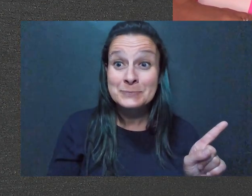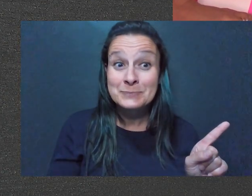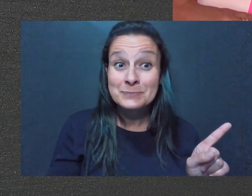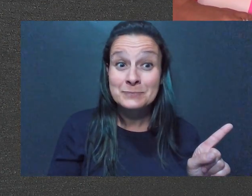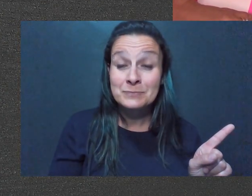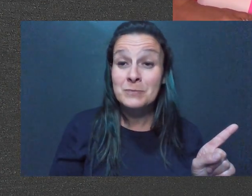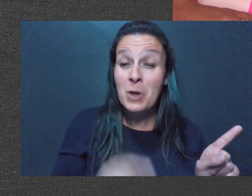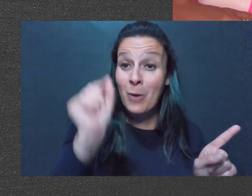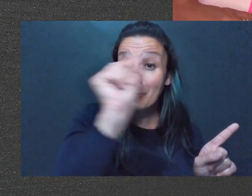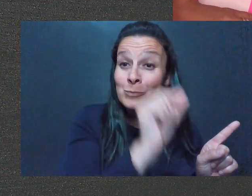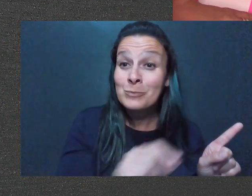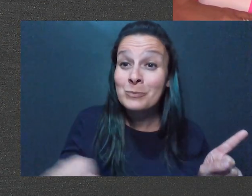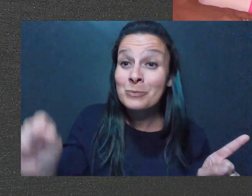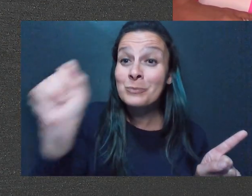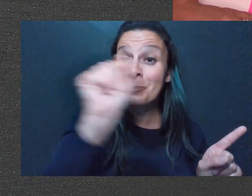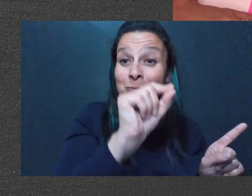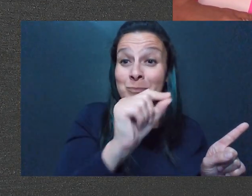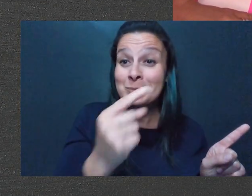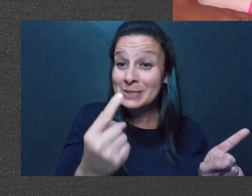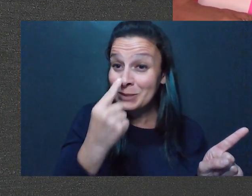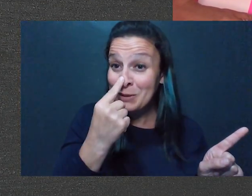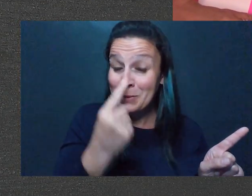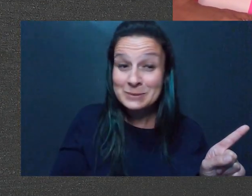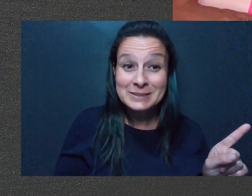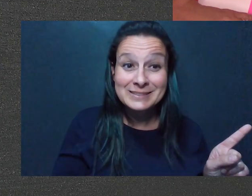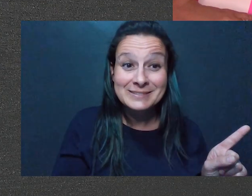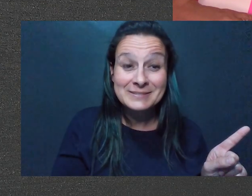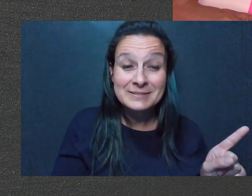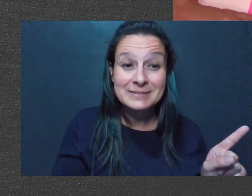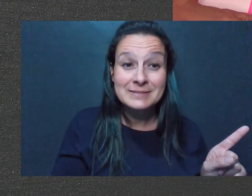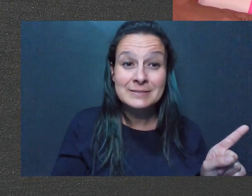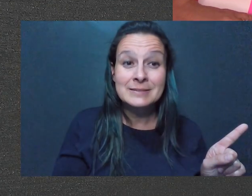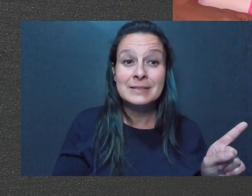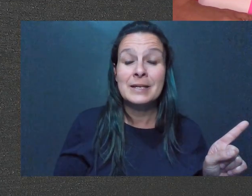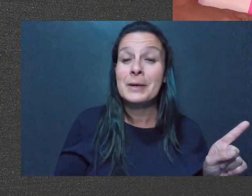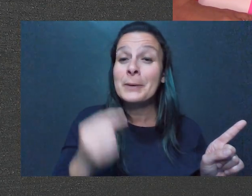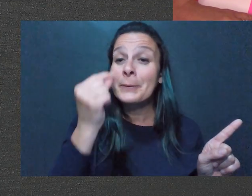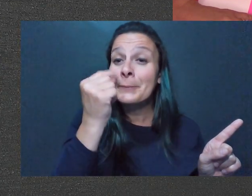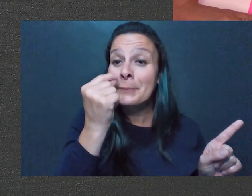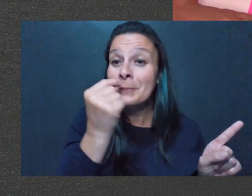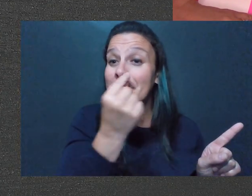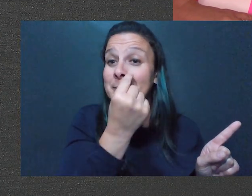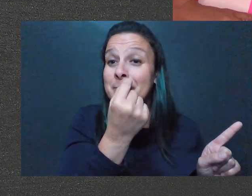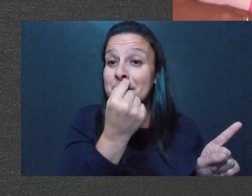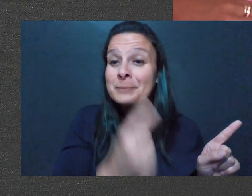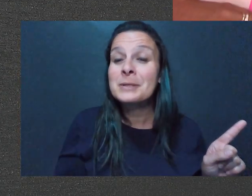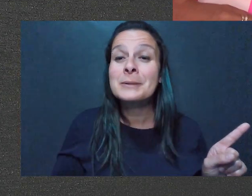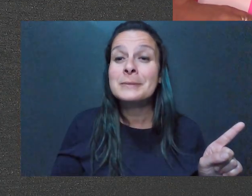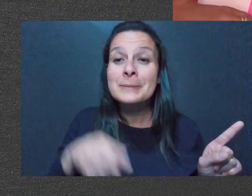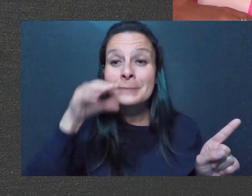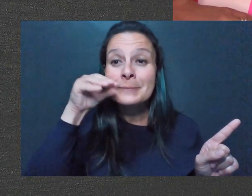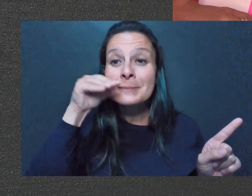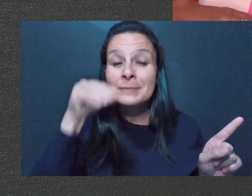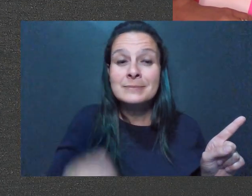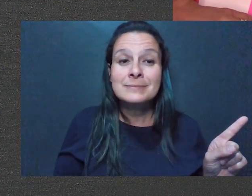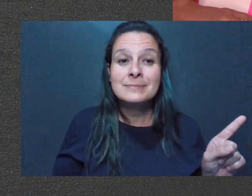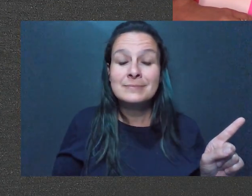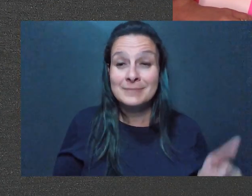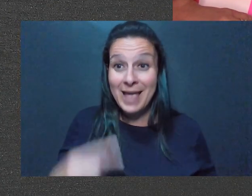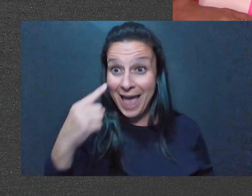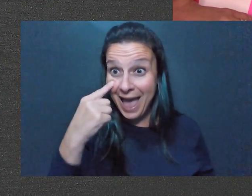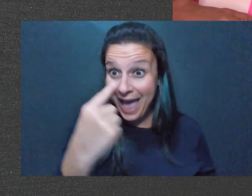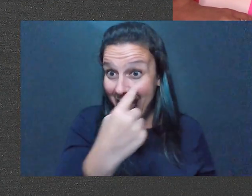have circle noses, see? And some pig nostrils. And we'll give it 2 little